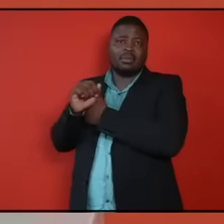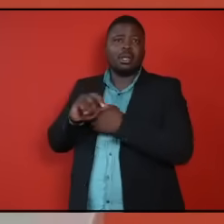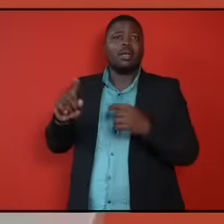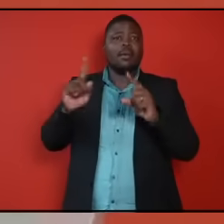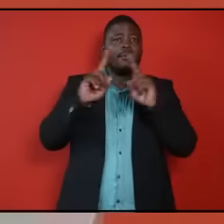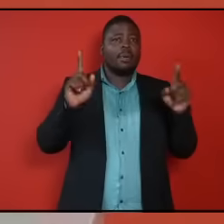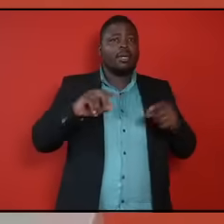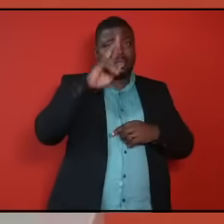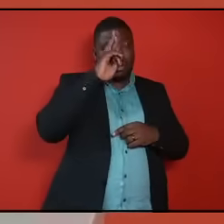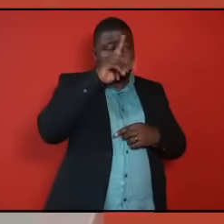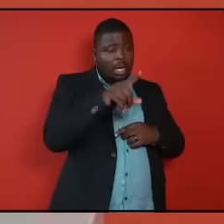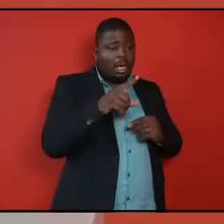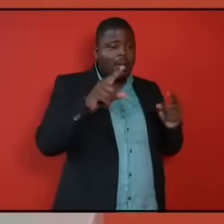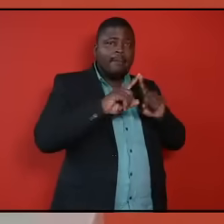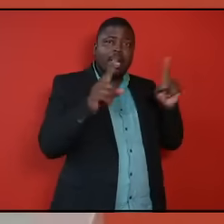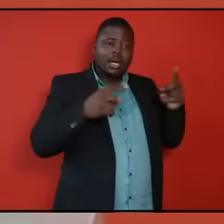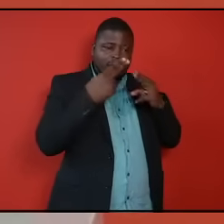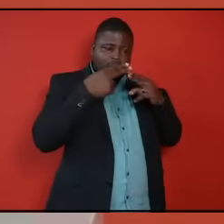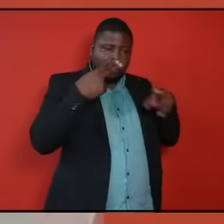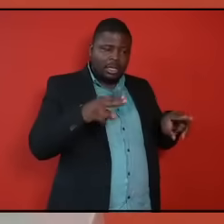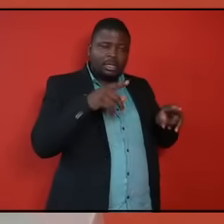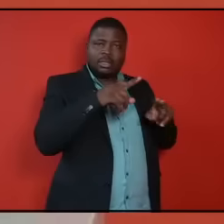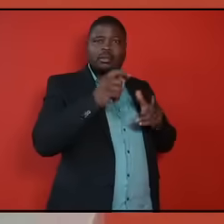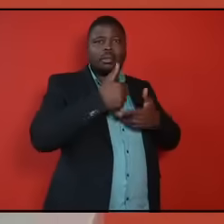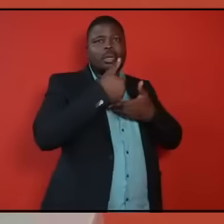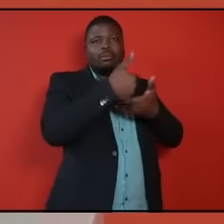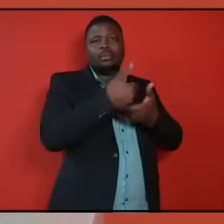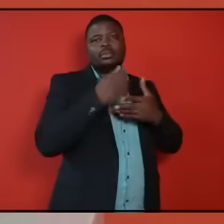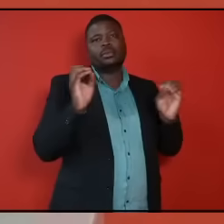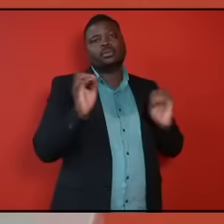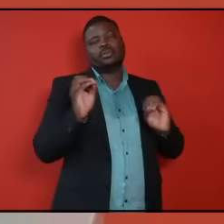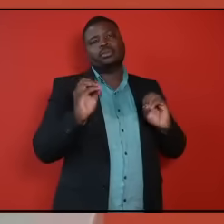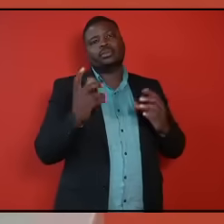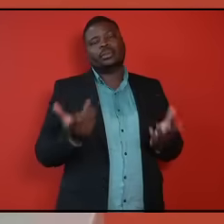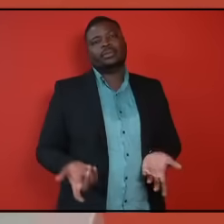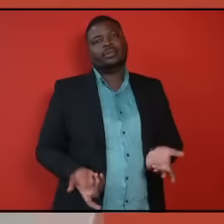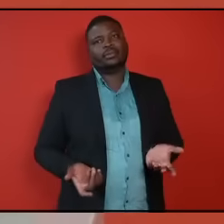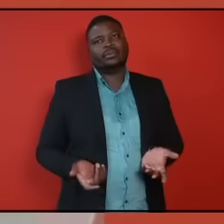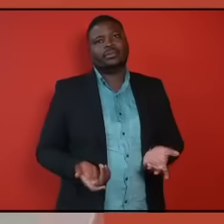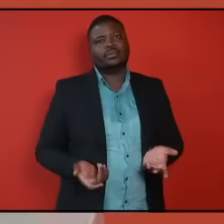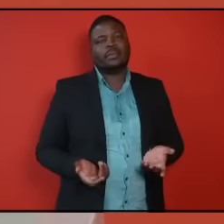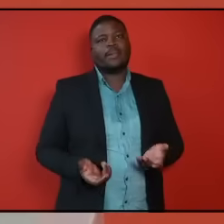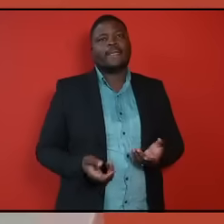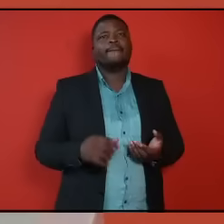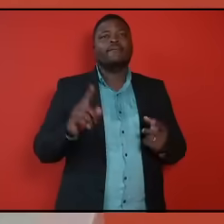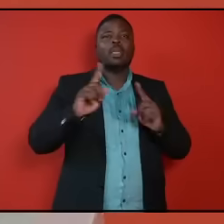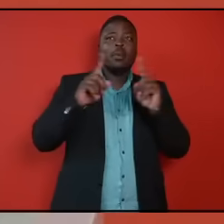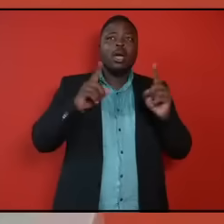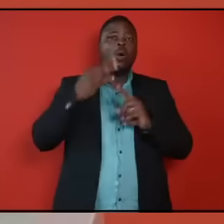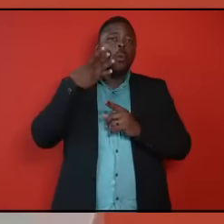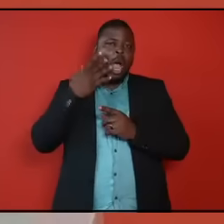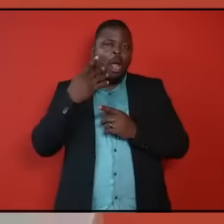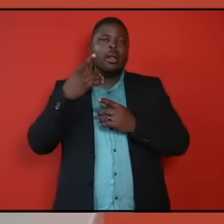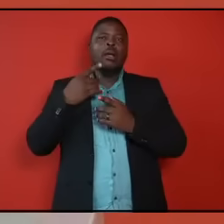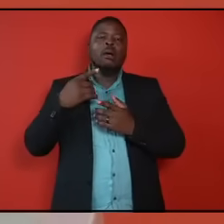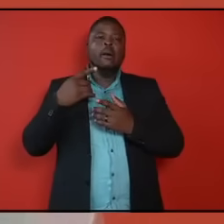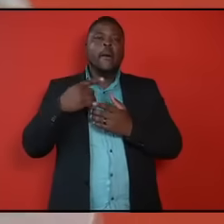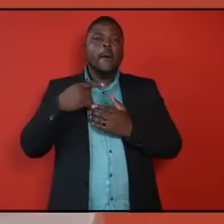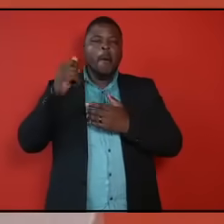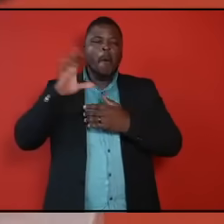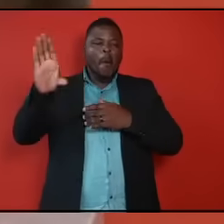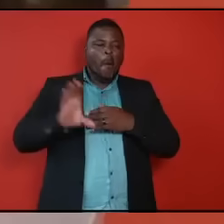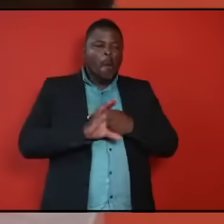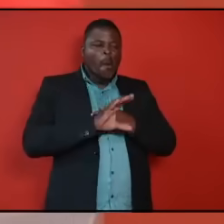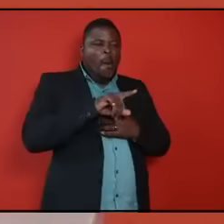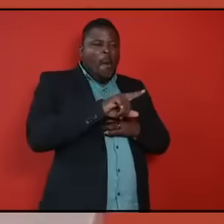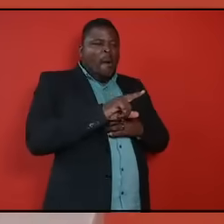they can't give them shelves. When they give them shelves because they are scared of the EFF, when they leave, they take those eggs